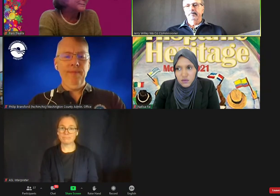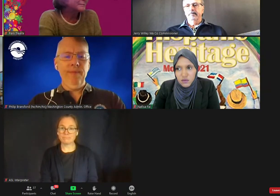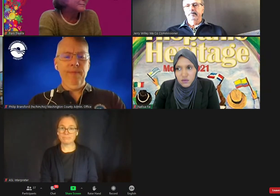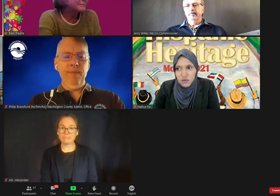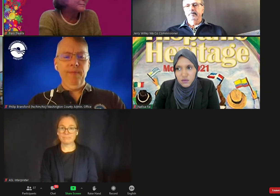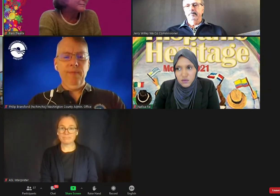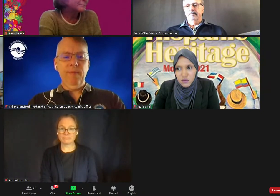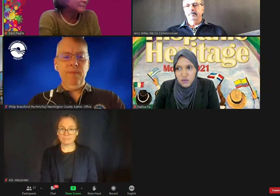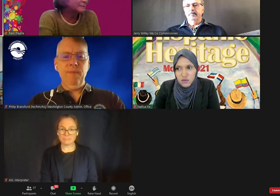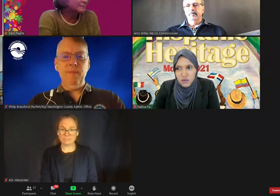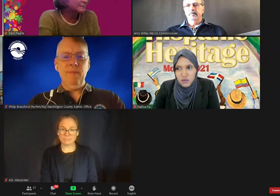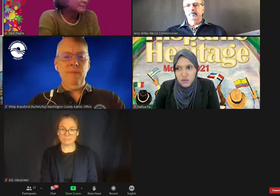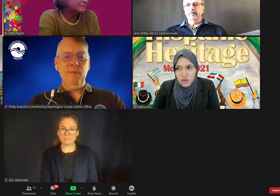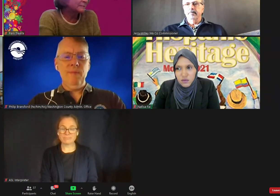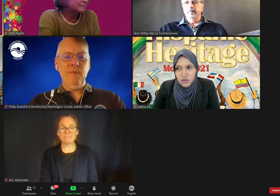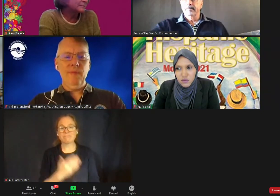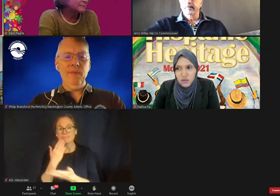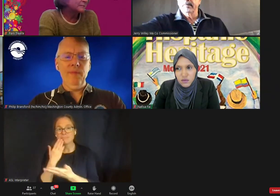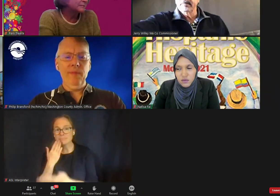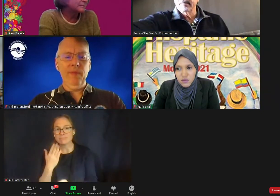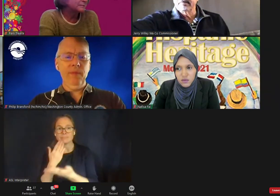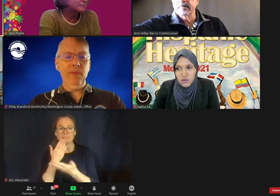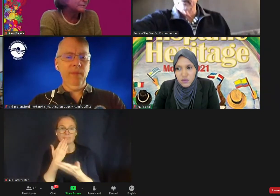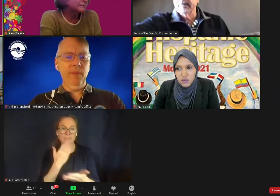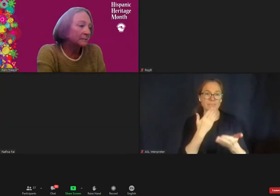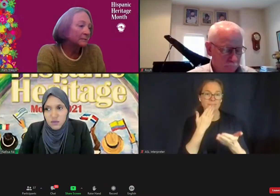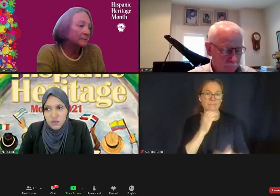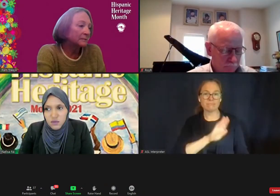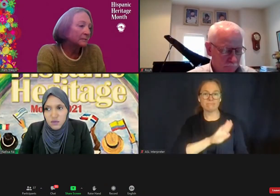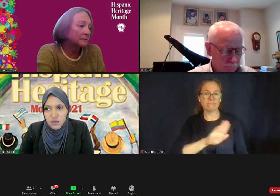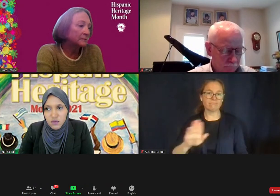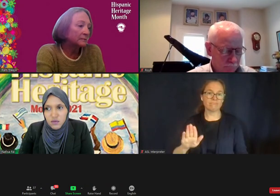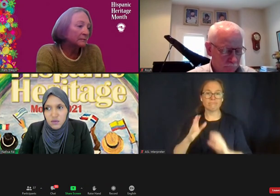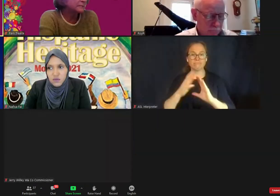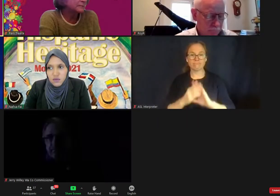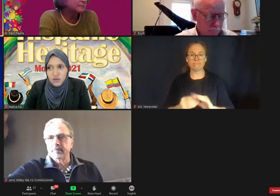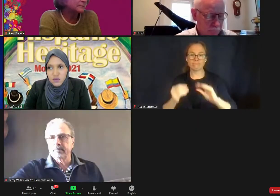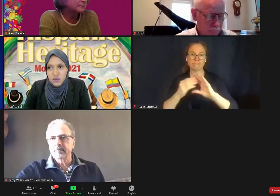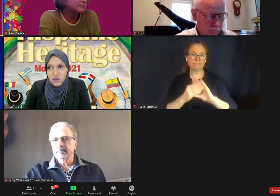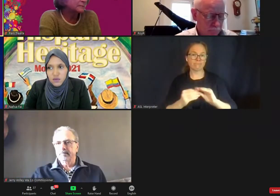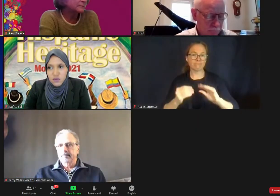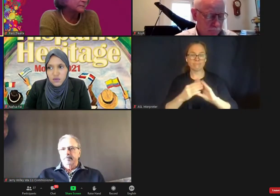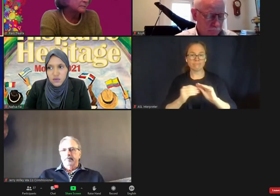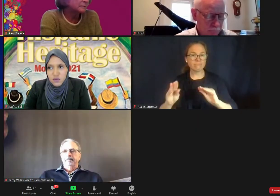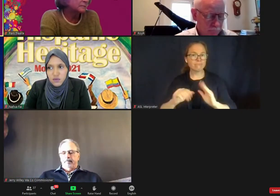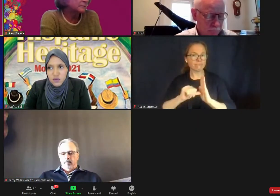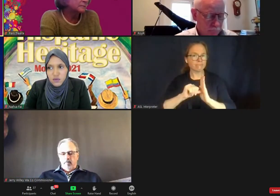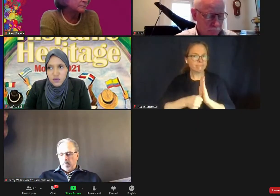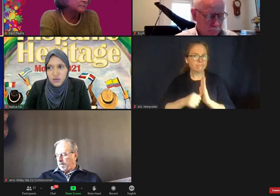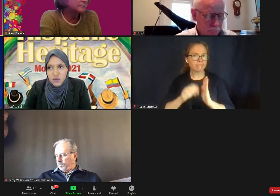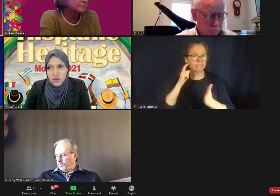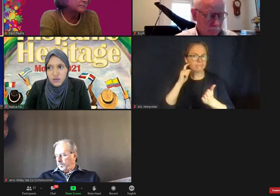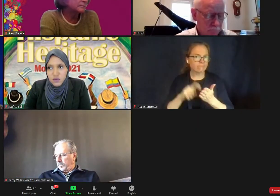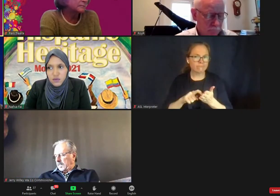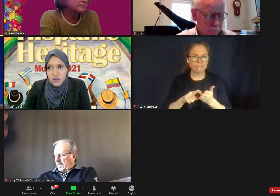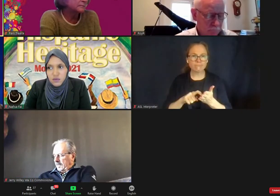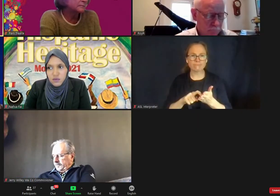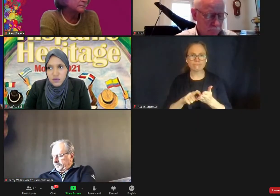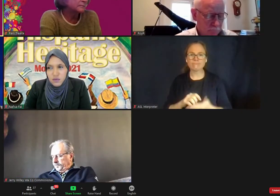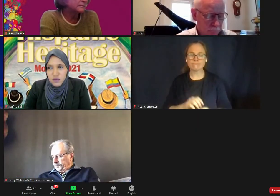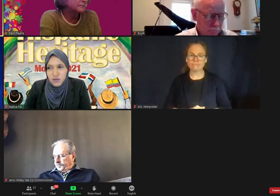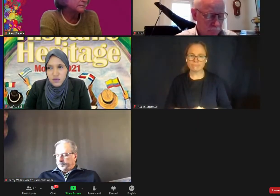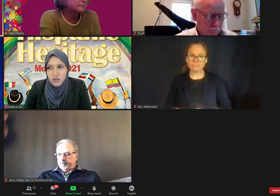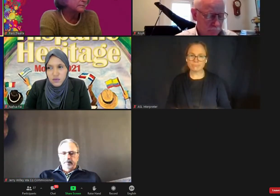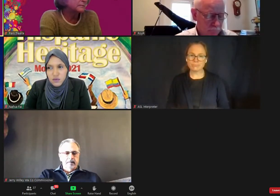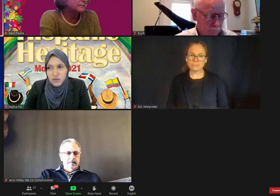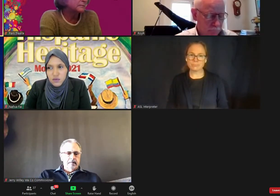Thank you, commissioners, for sharing your highlights from today with everyone. One of